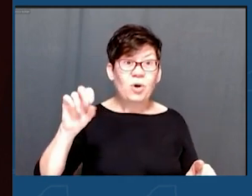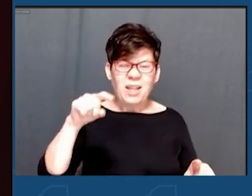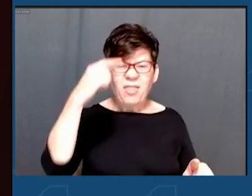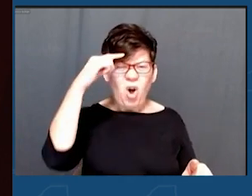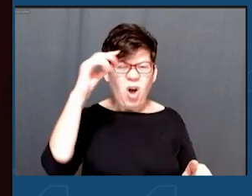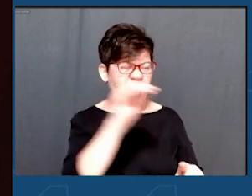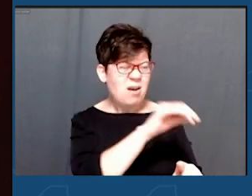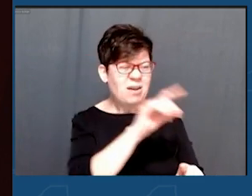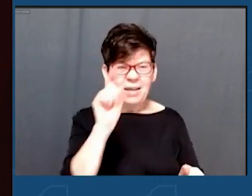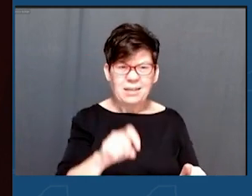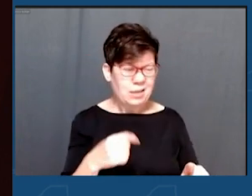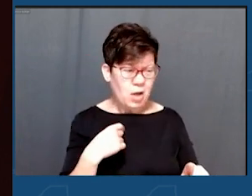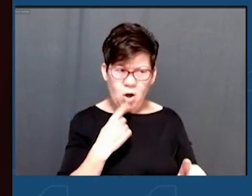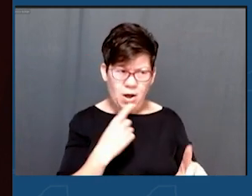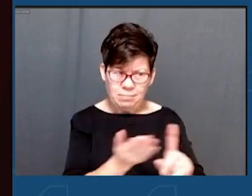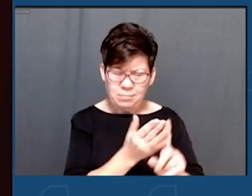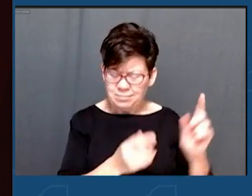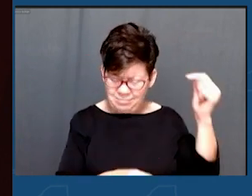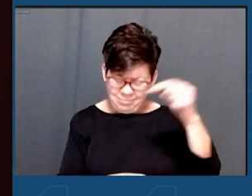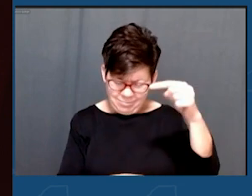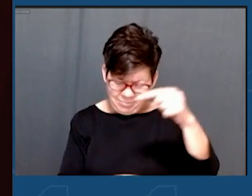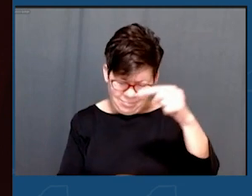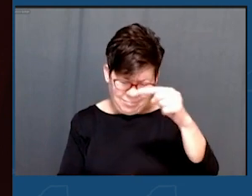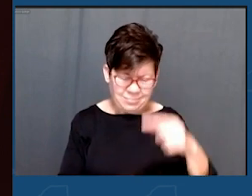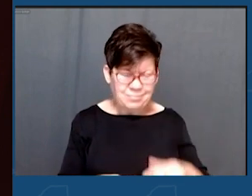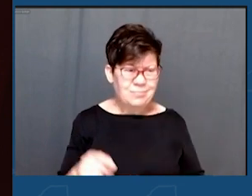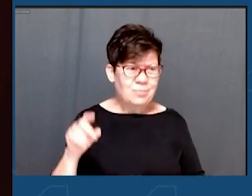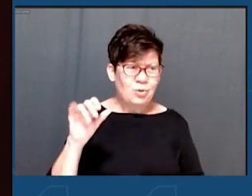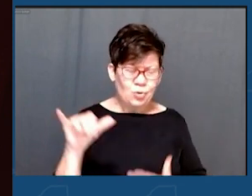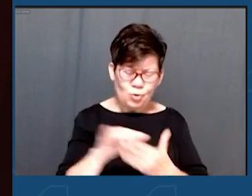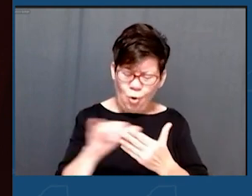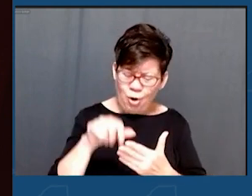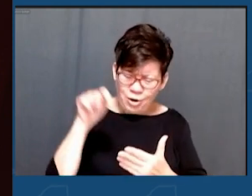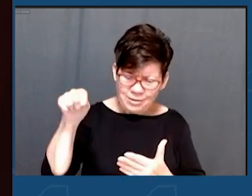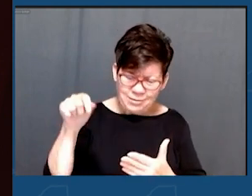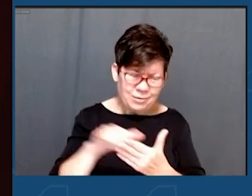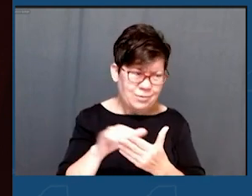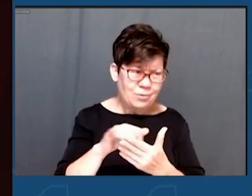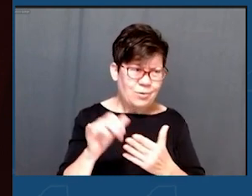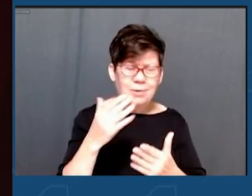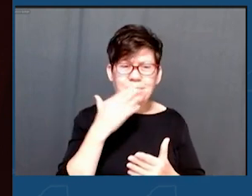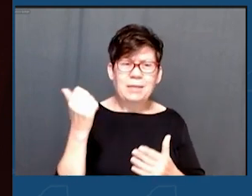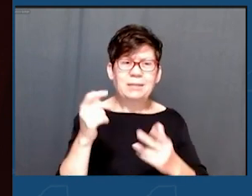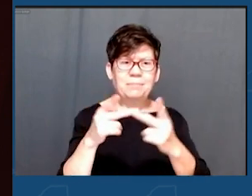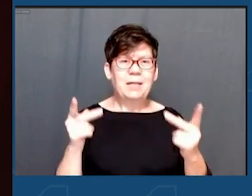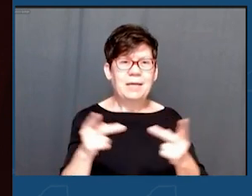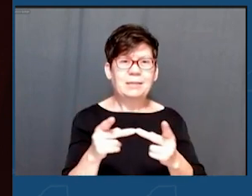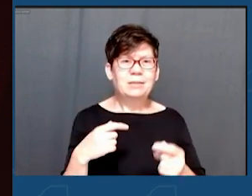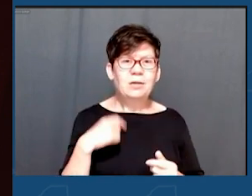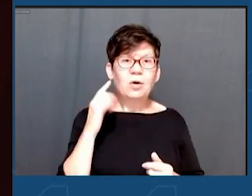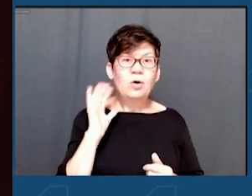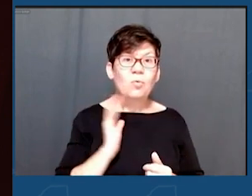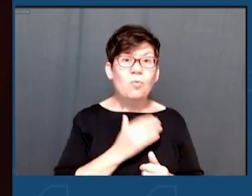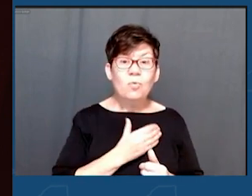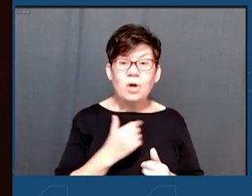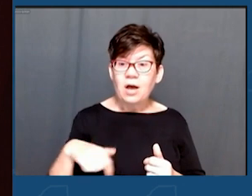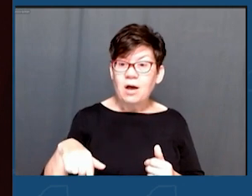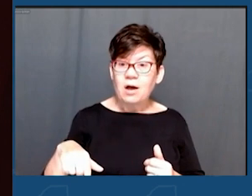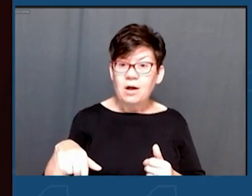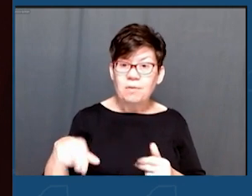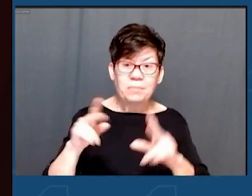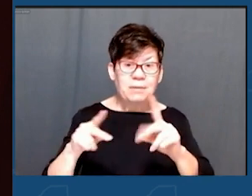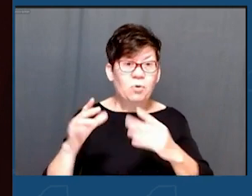them that upstate New York is the place where we have more affordability. We have the hardest working individuals, talented people,